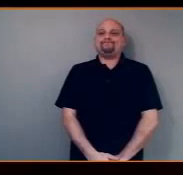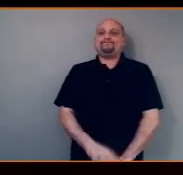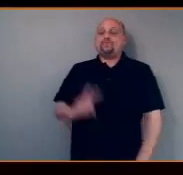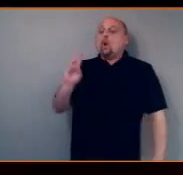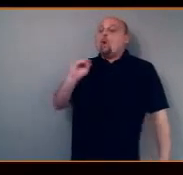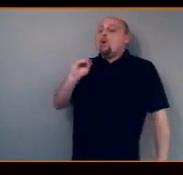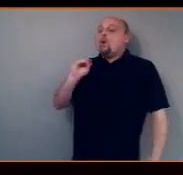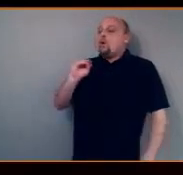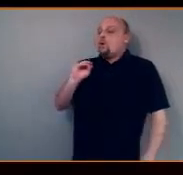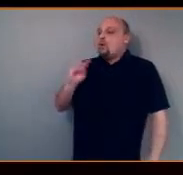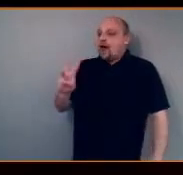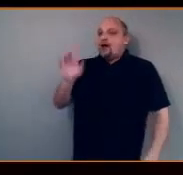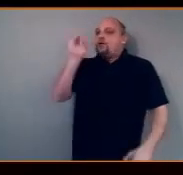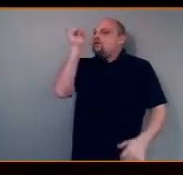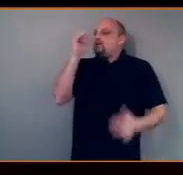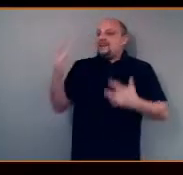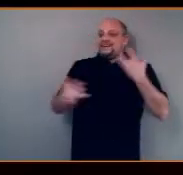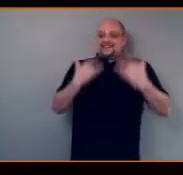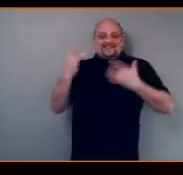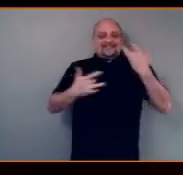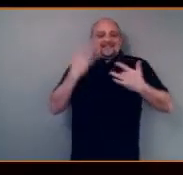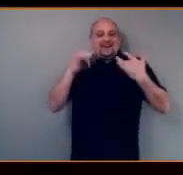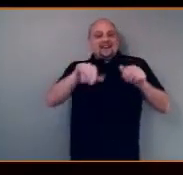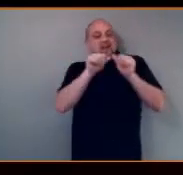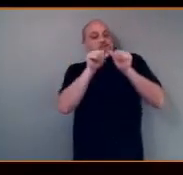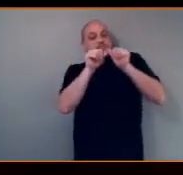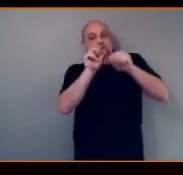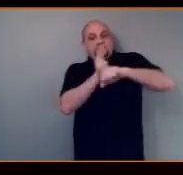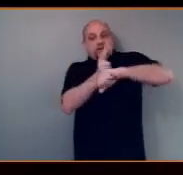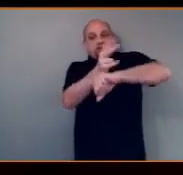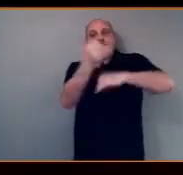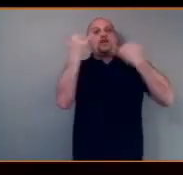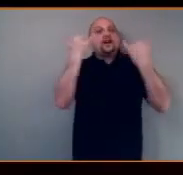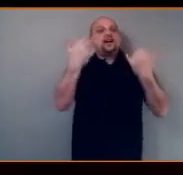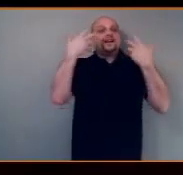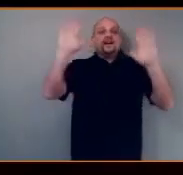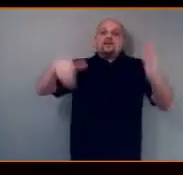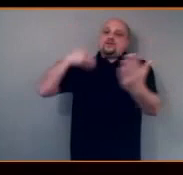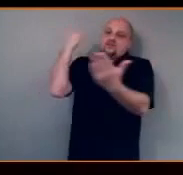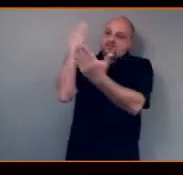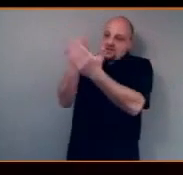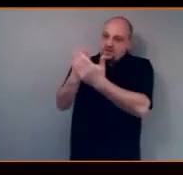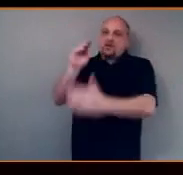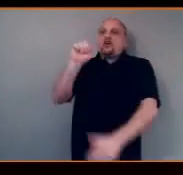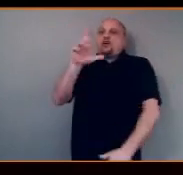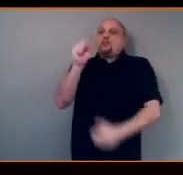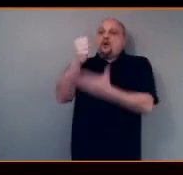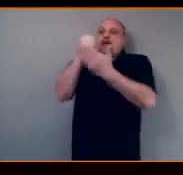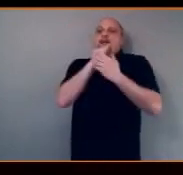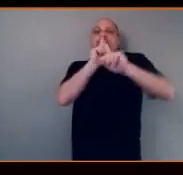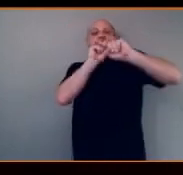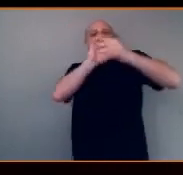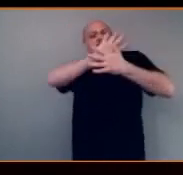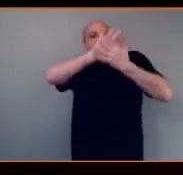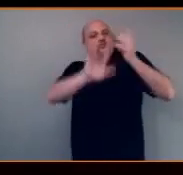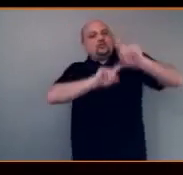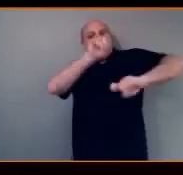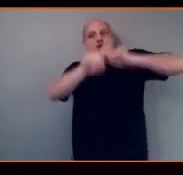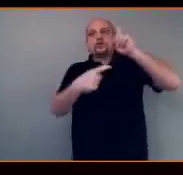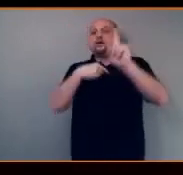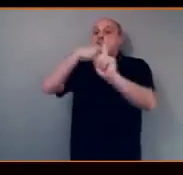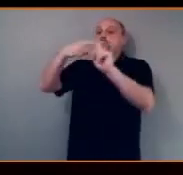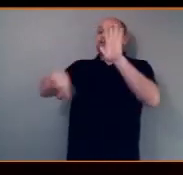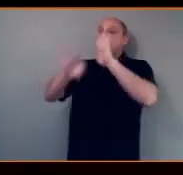Wow, it's so exciting that Perseverance is now on the surface of Mars to help us answer these questions and to search for signs of ancient